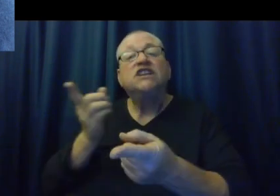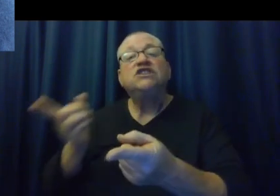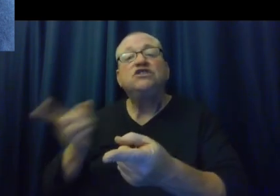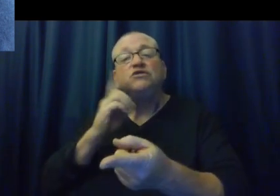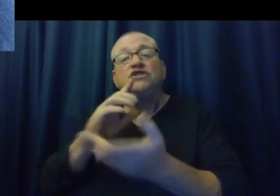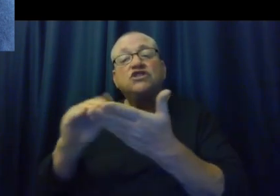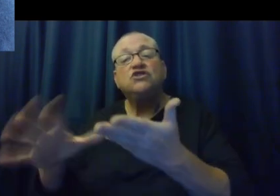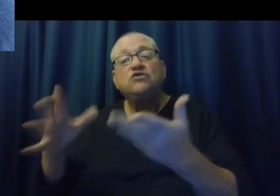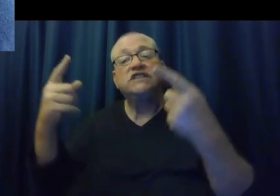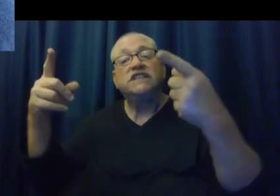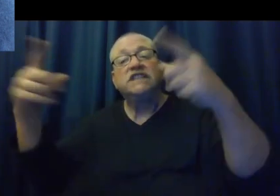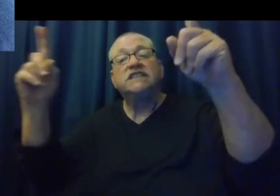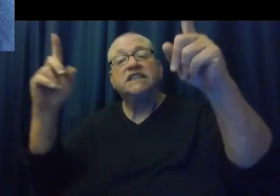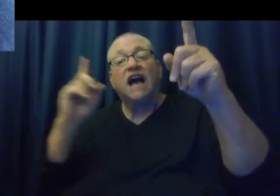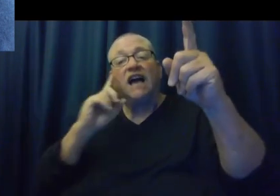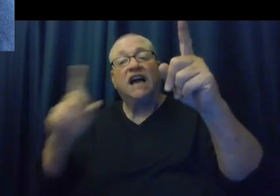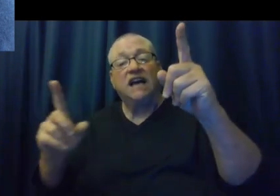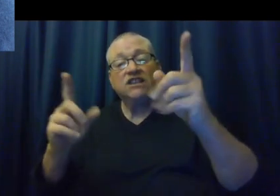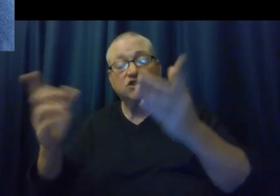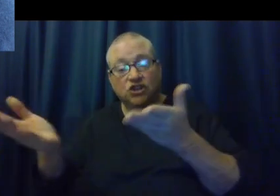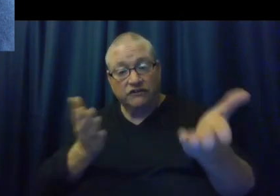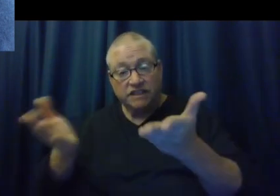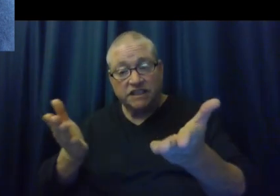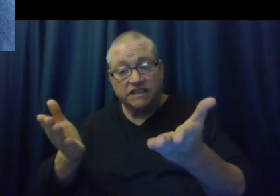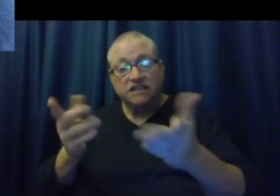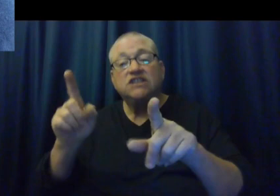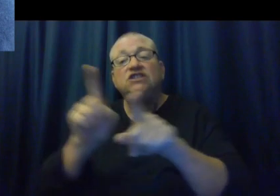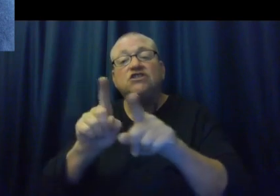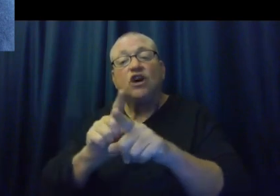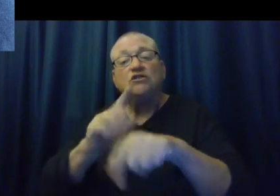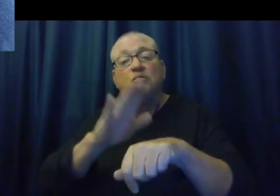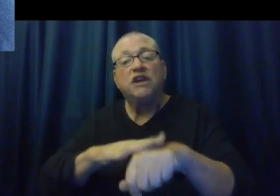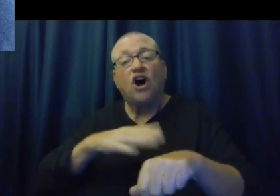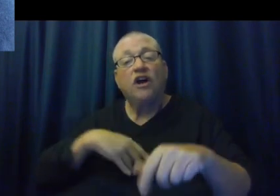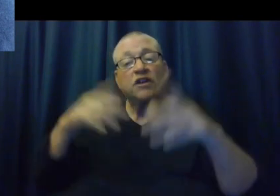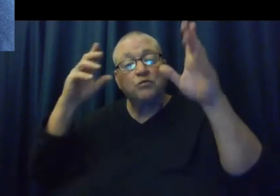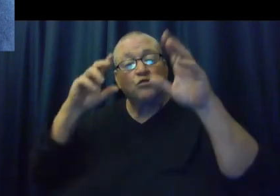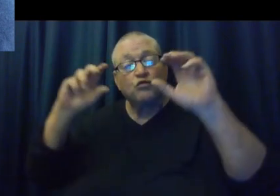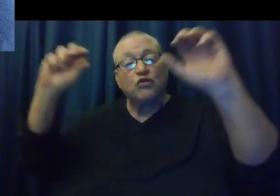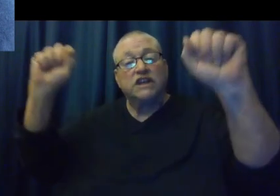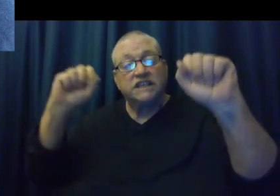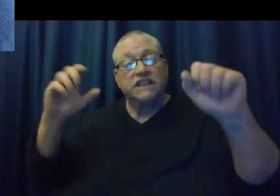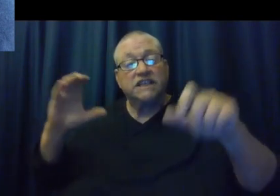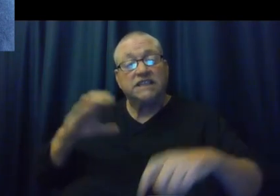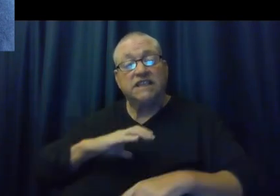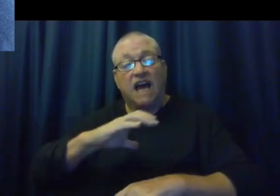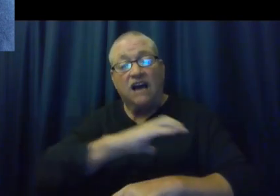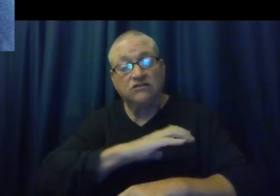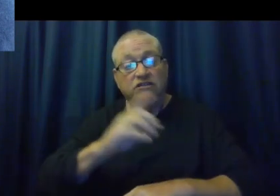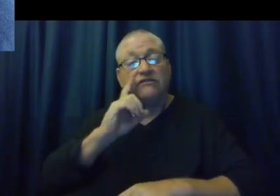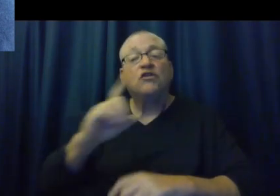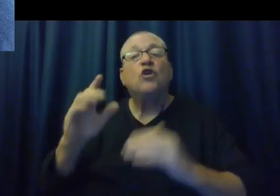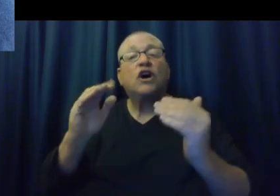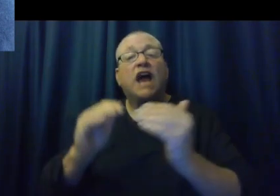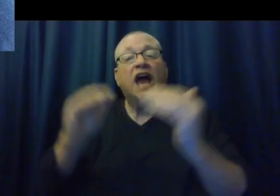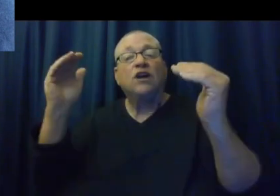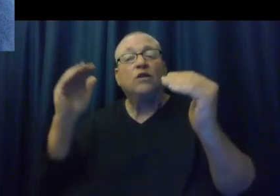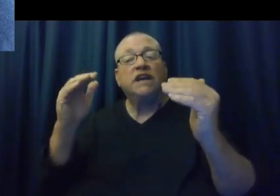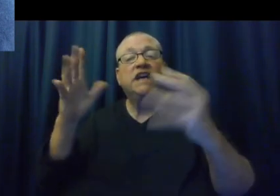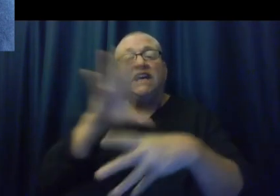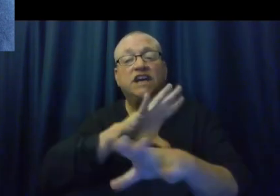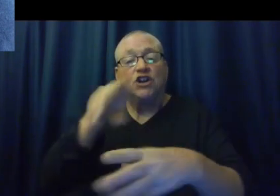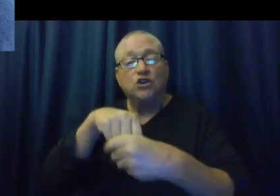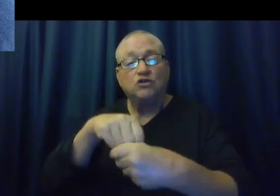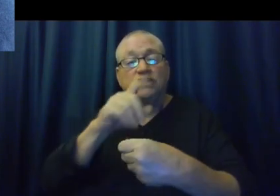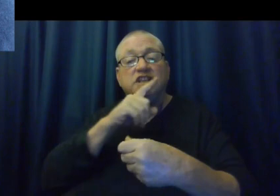Student Success Specialist for the College of Business and Economics, Terry has served on the President's Council for Equity, Inclusion, and Social Justice